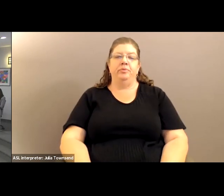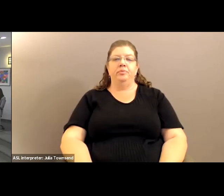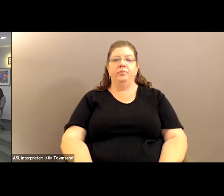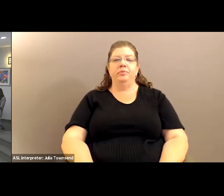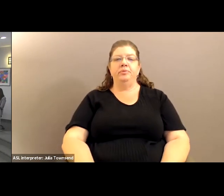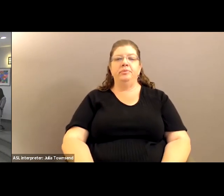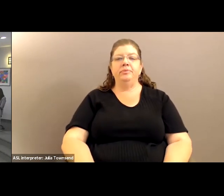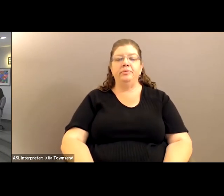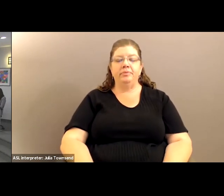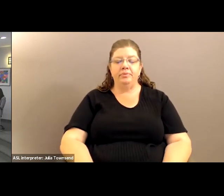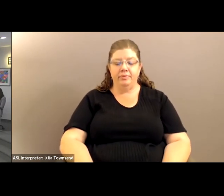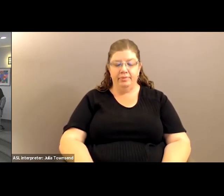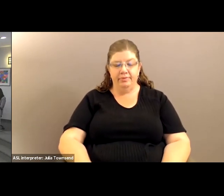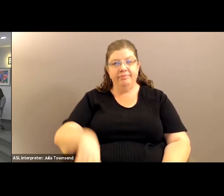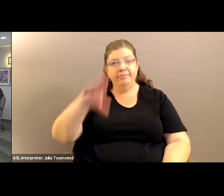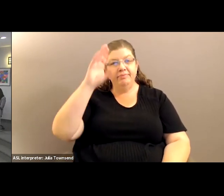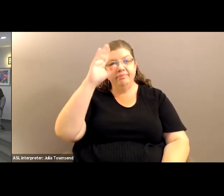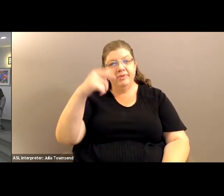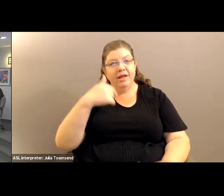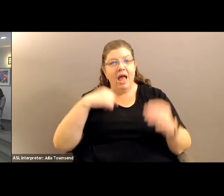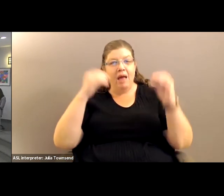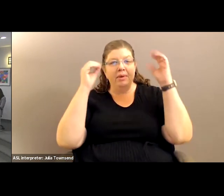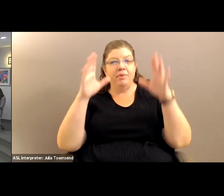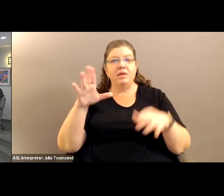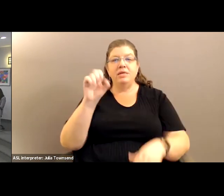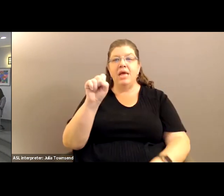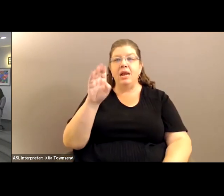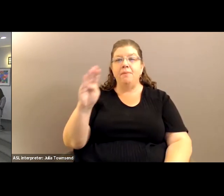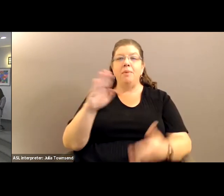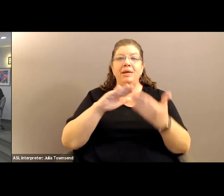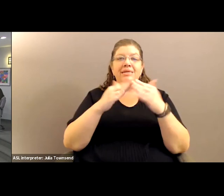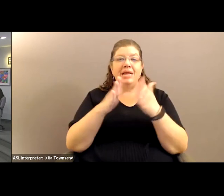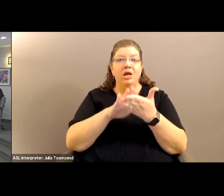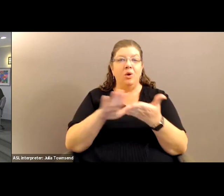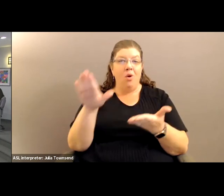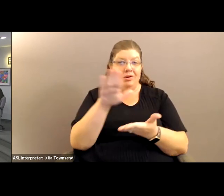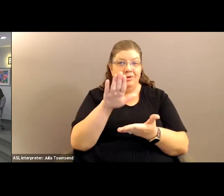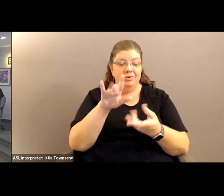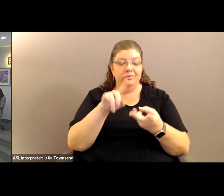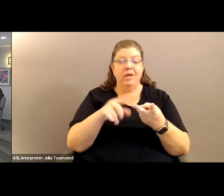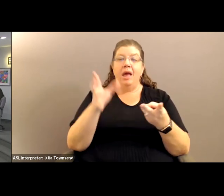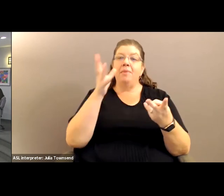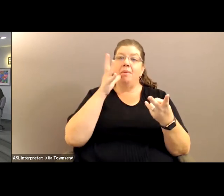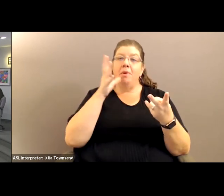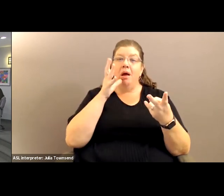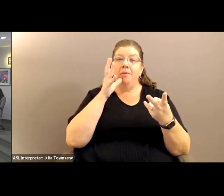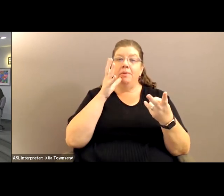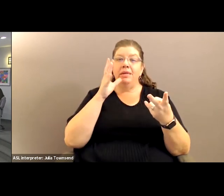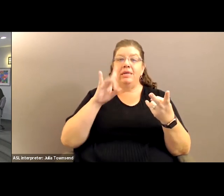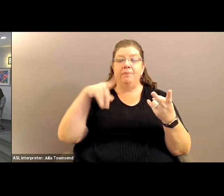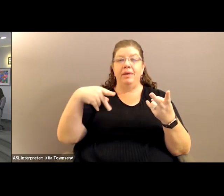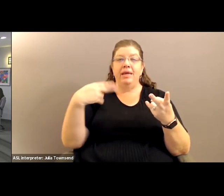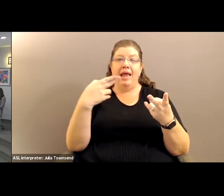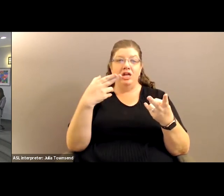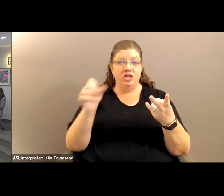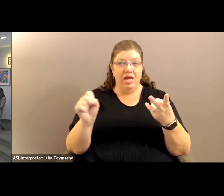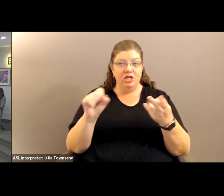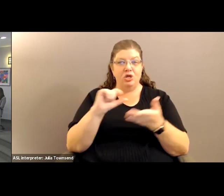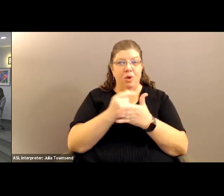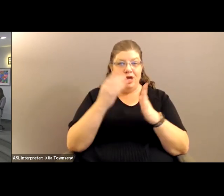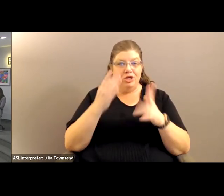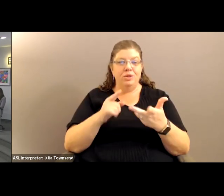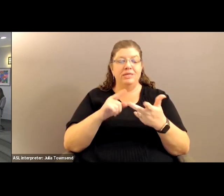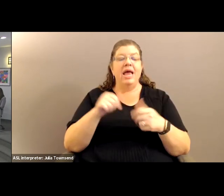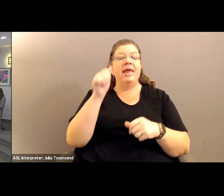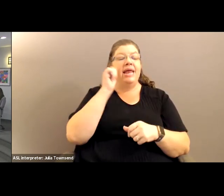hello i am a professor at santa barbara city college i'm also a mom of dphs graduate and an aunt to